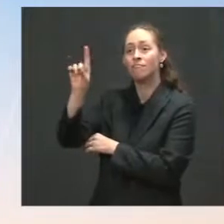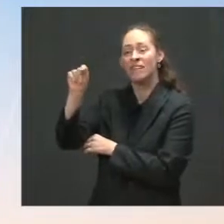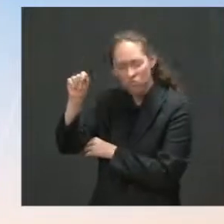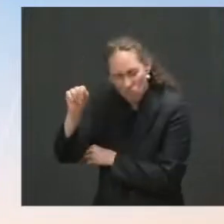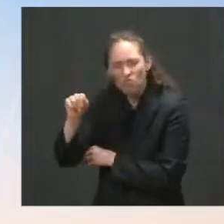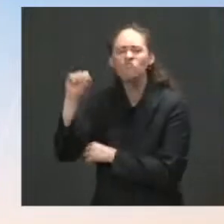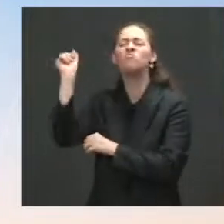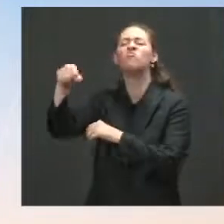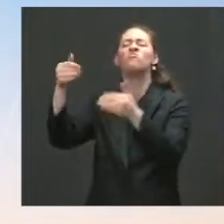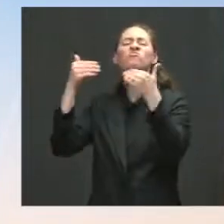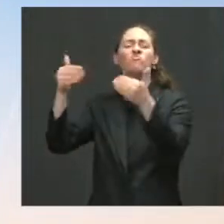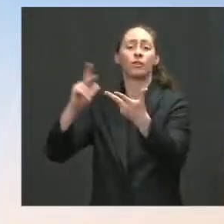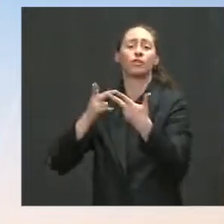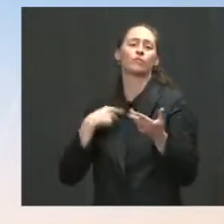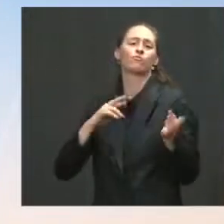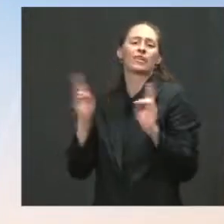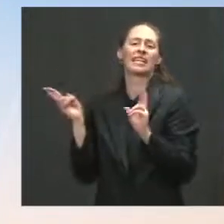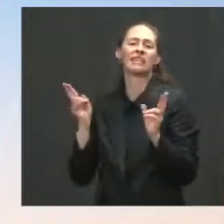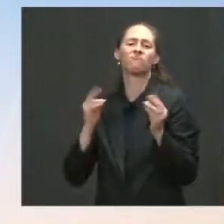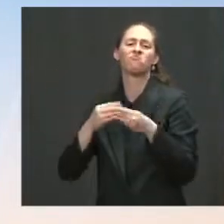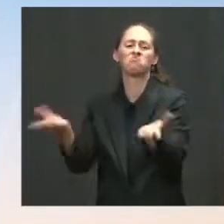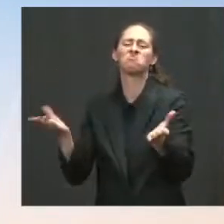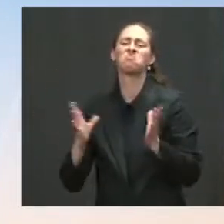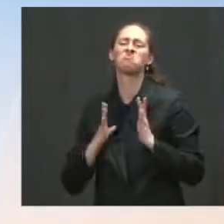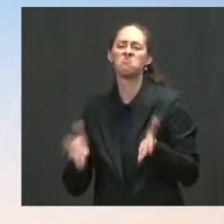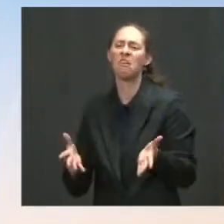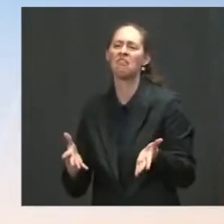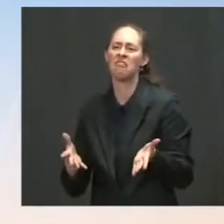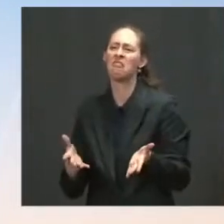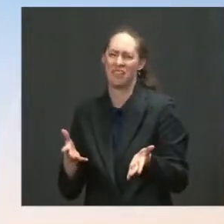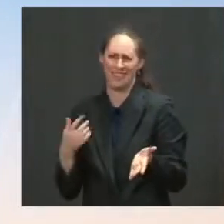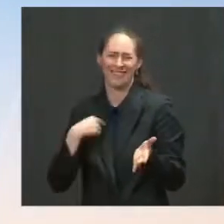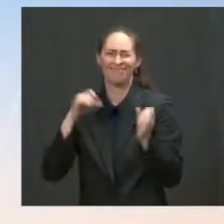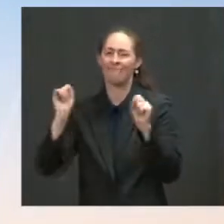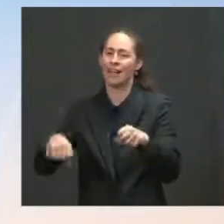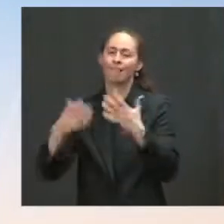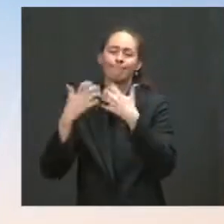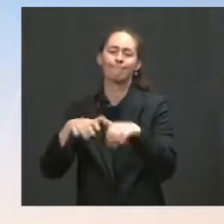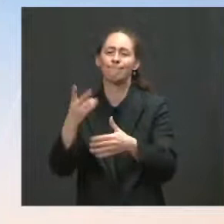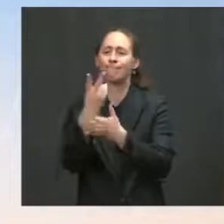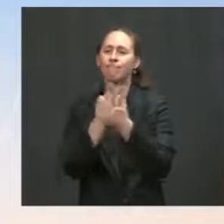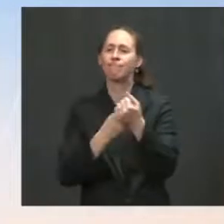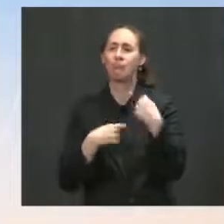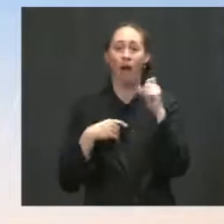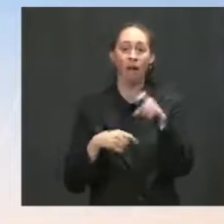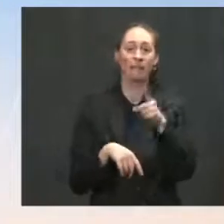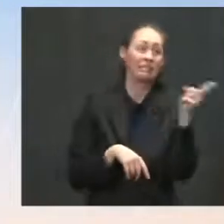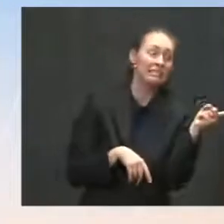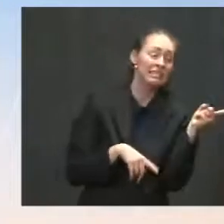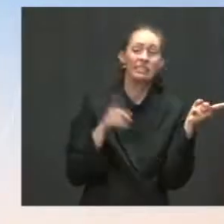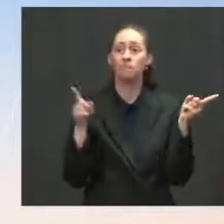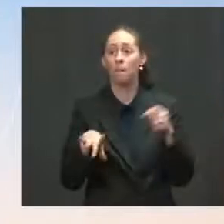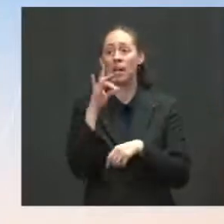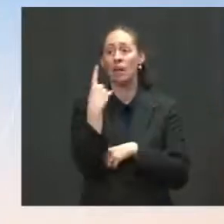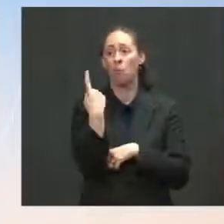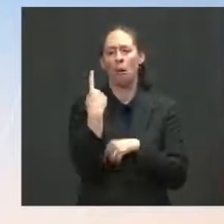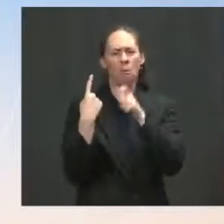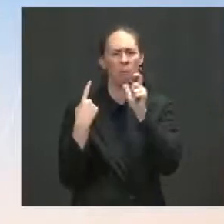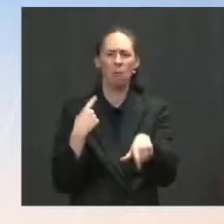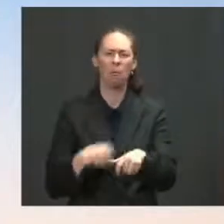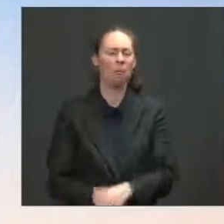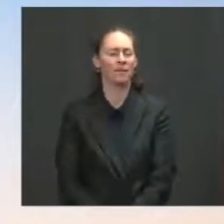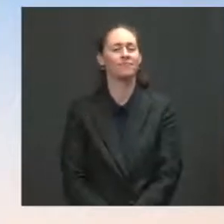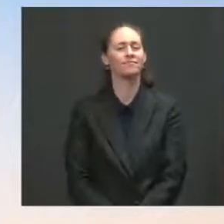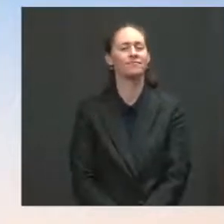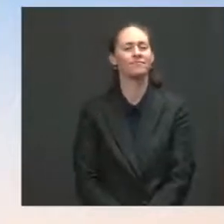as well. We believe we can do both, and we don't need to make that choice. All right. On a separate topic, is the White House tracking the case of